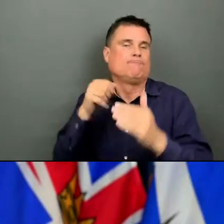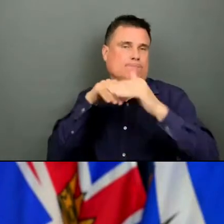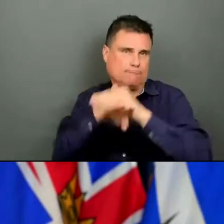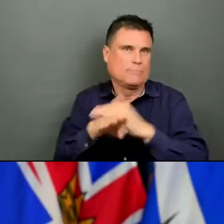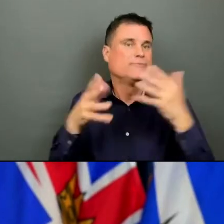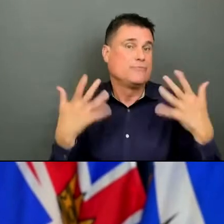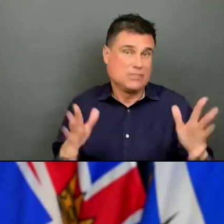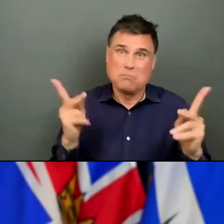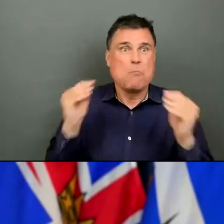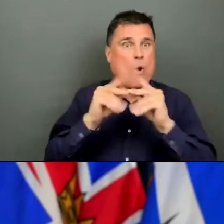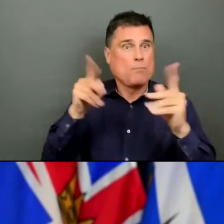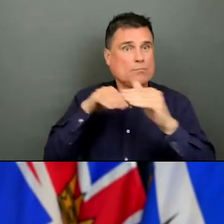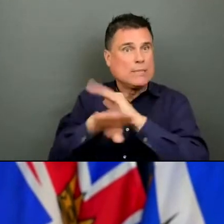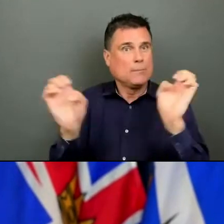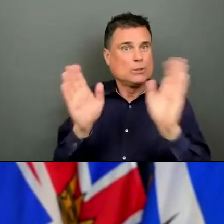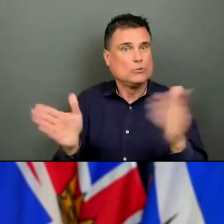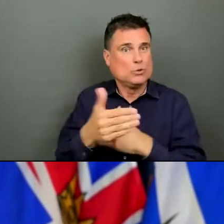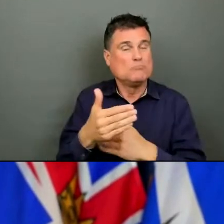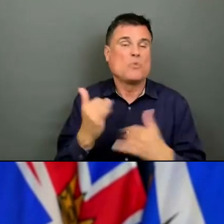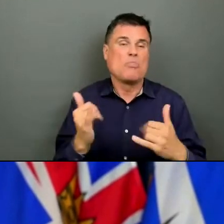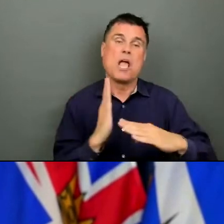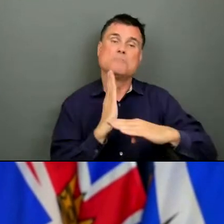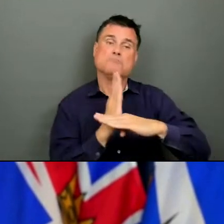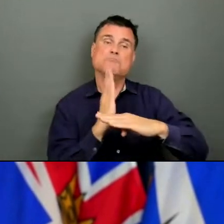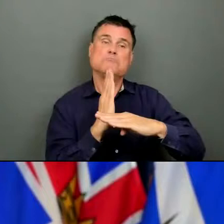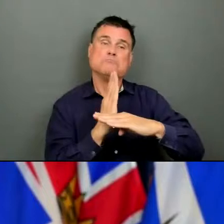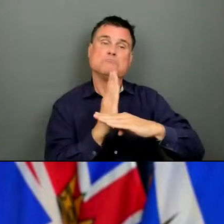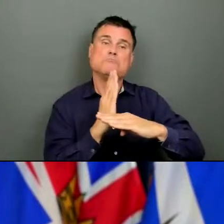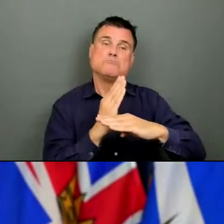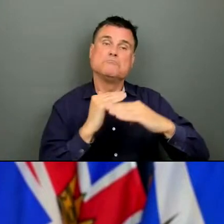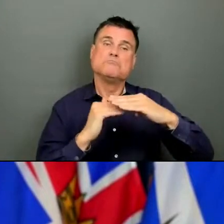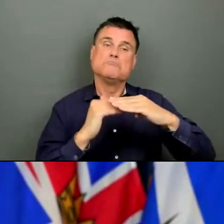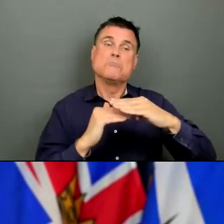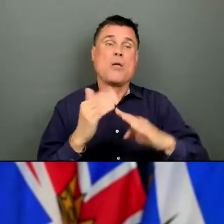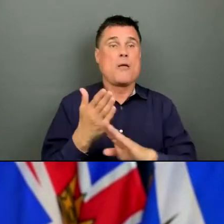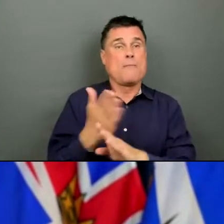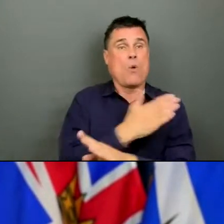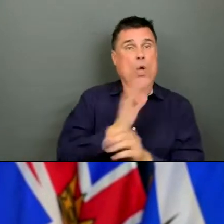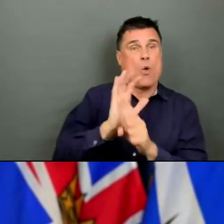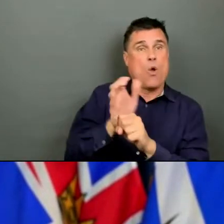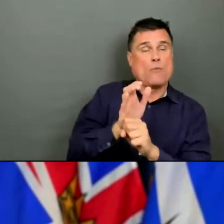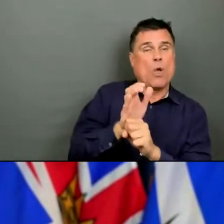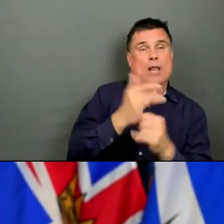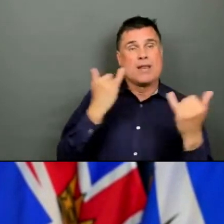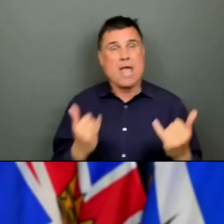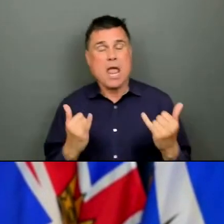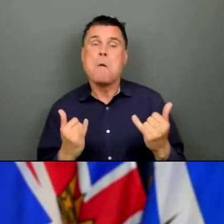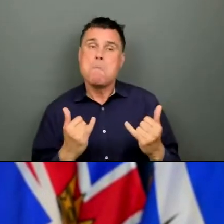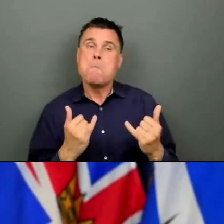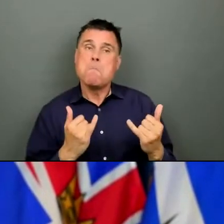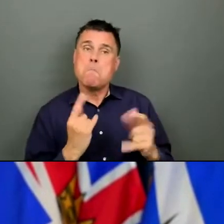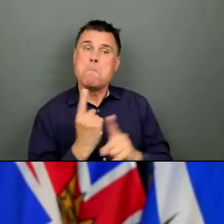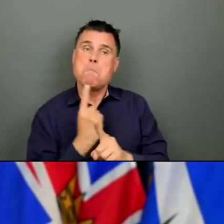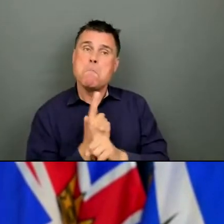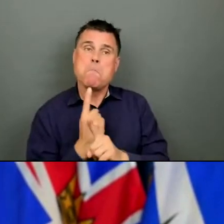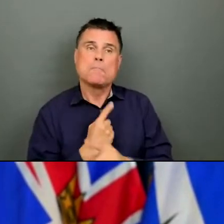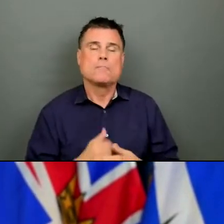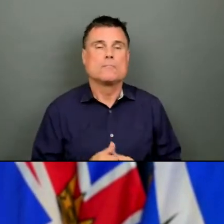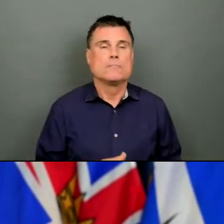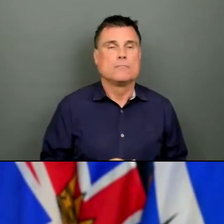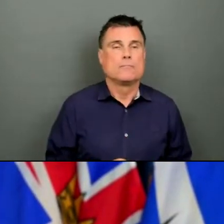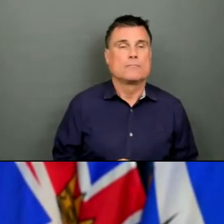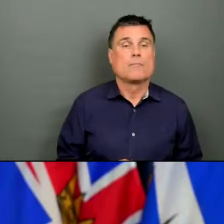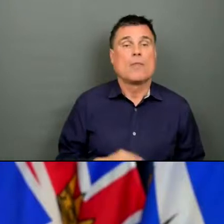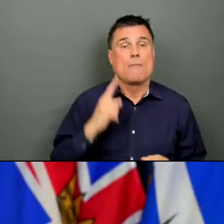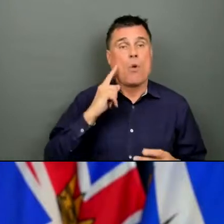the average level of ER visits before the pandemic. And one area in the four of the health authorities plus the Provincial Health